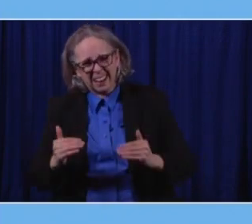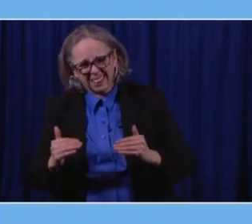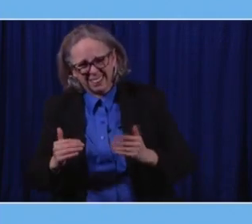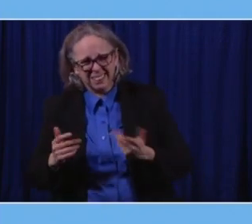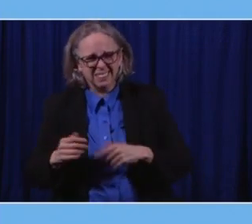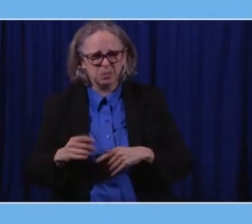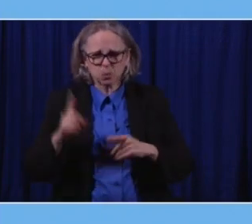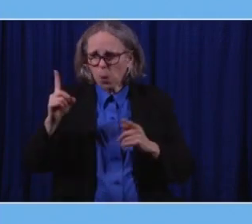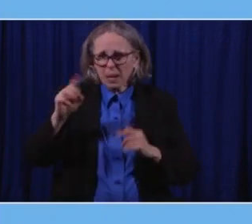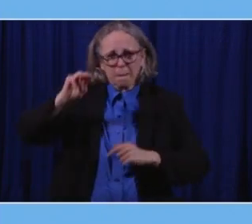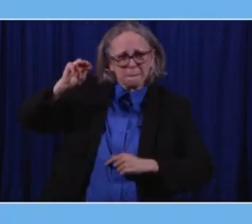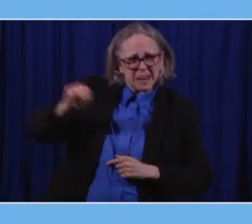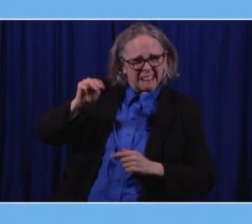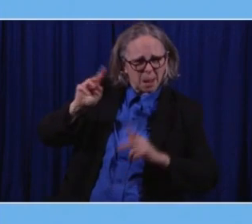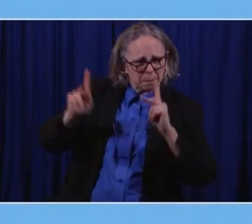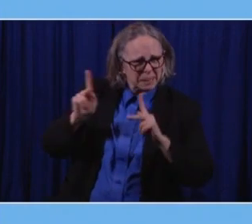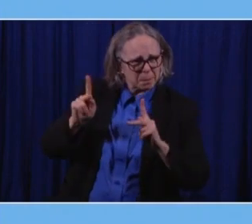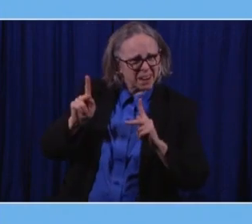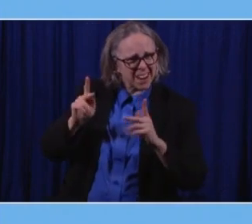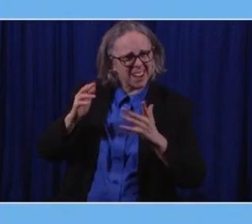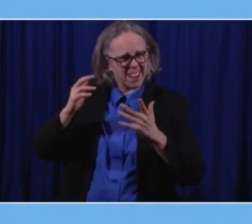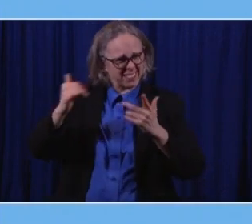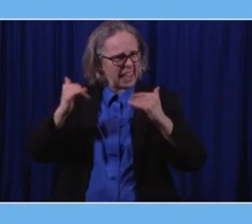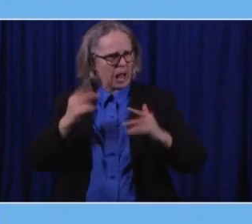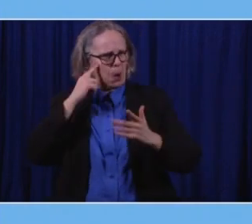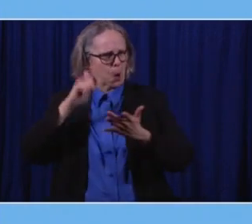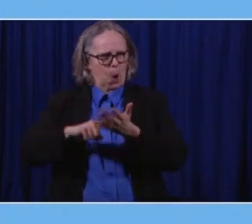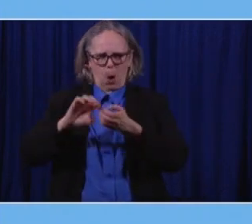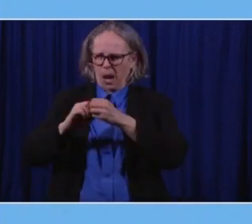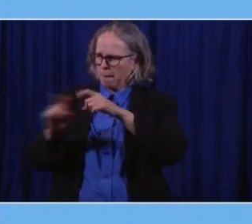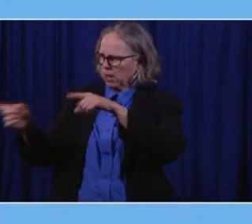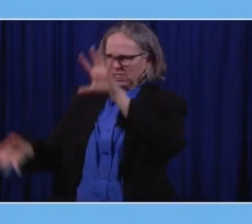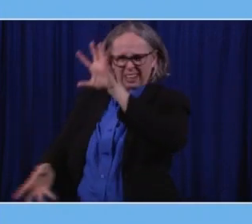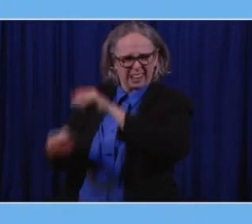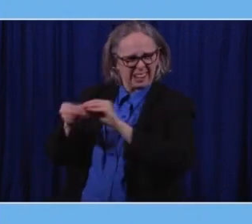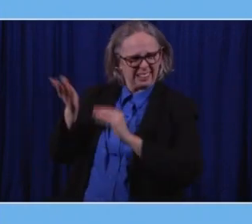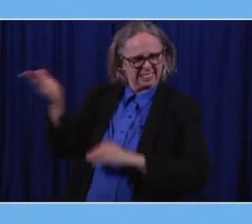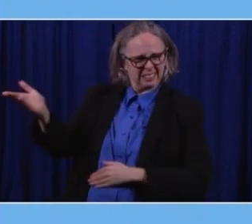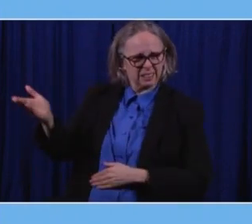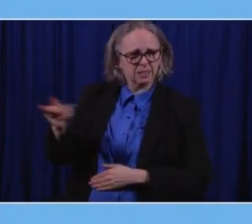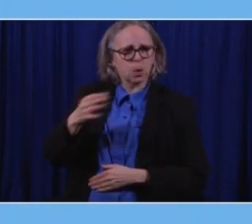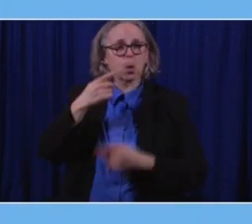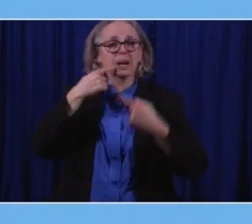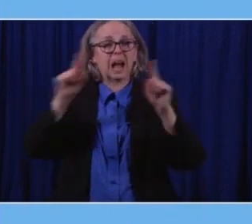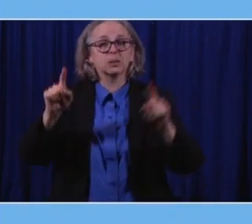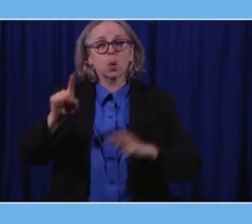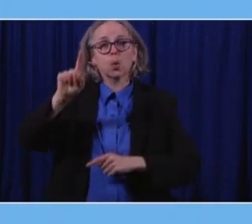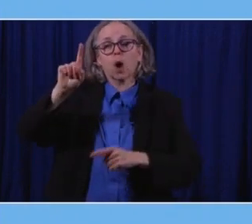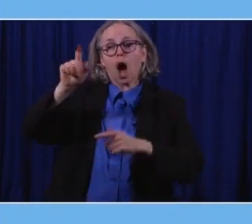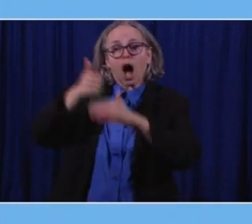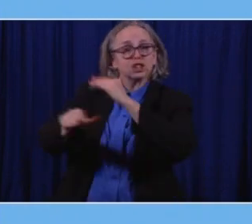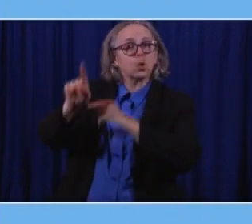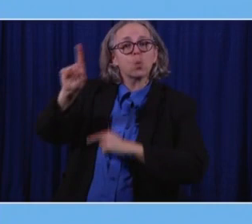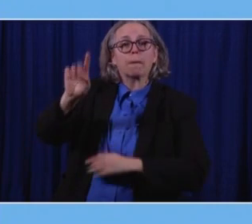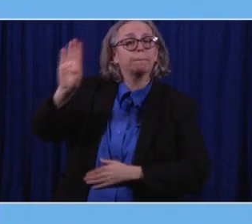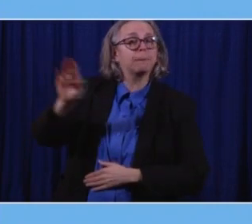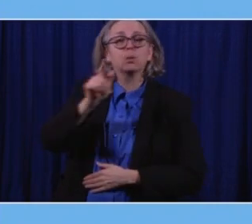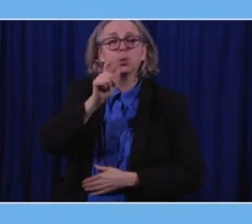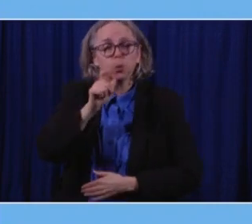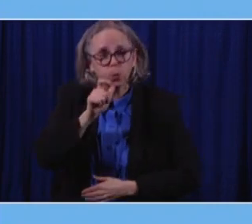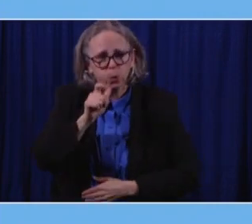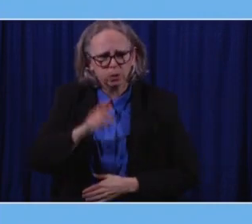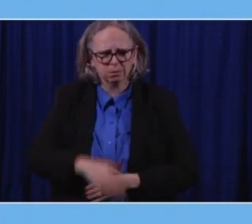We also have announced that in the 1B group, we will have